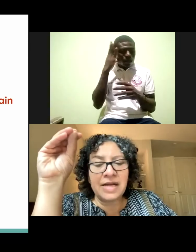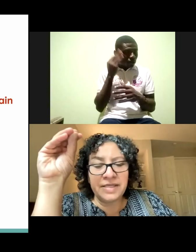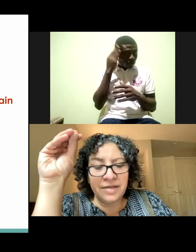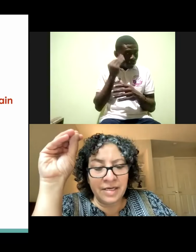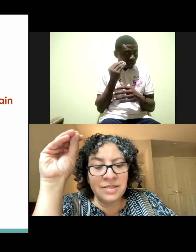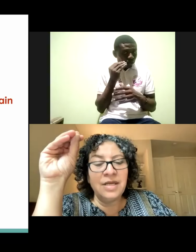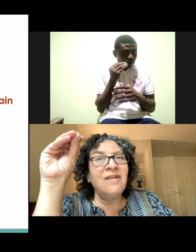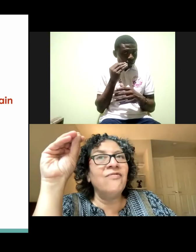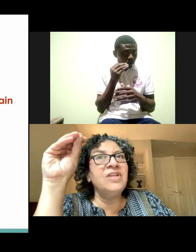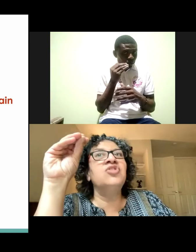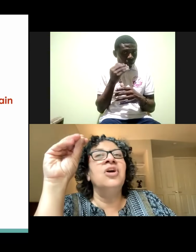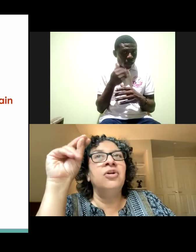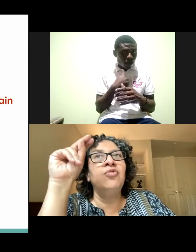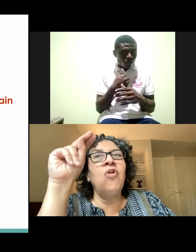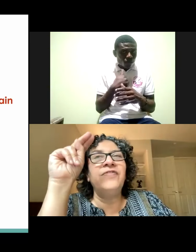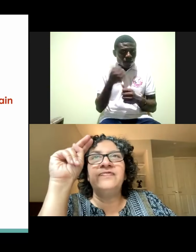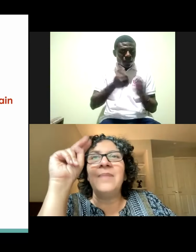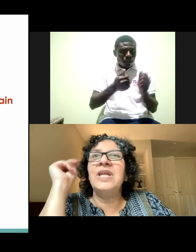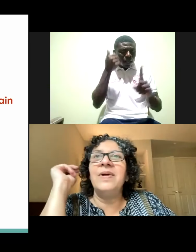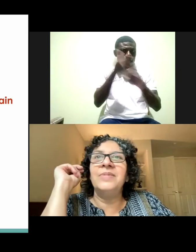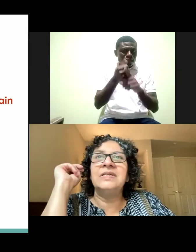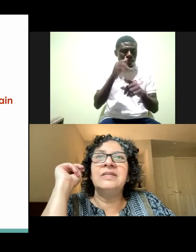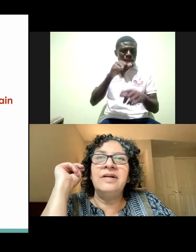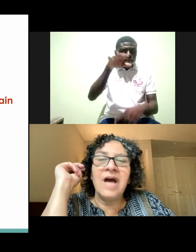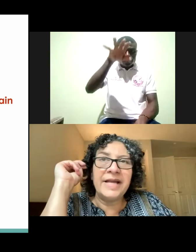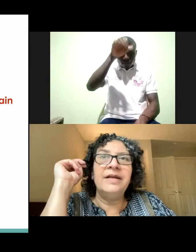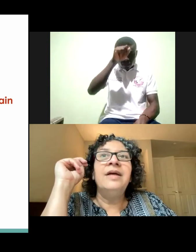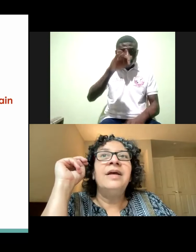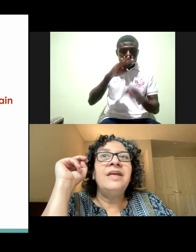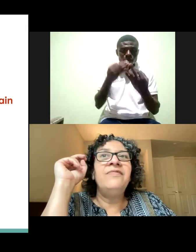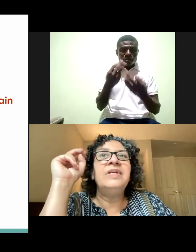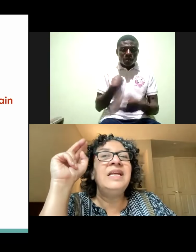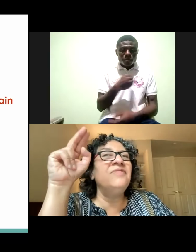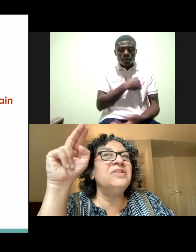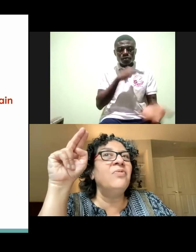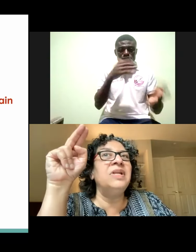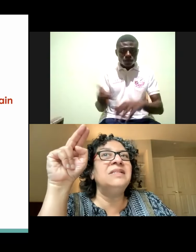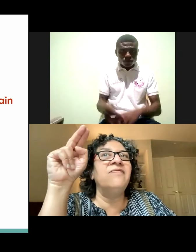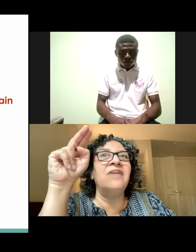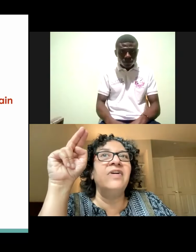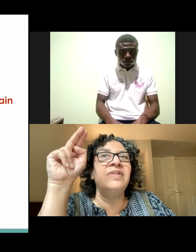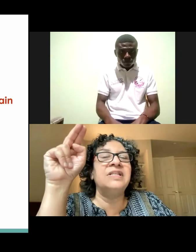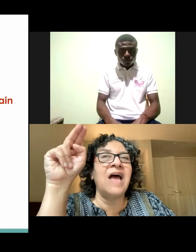car accident in which 2 of his family members died. He was the